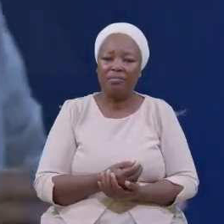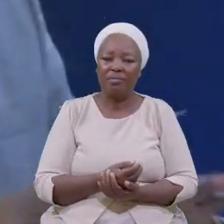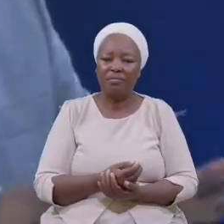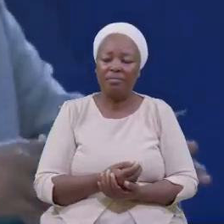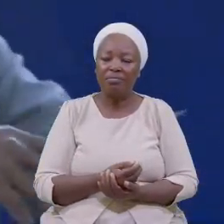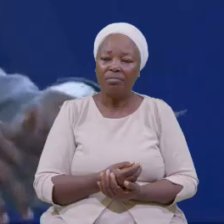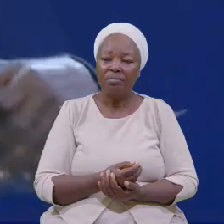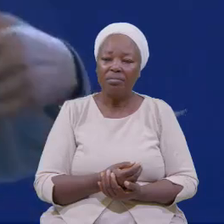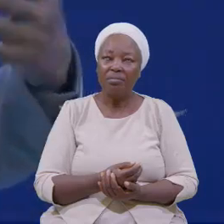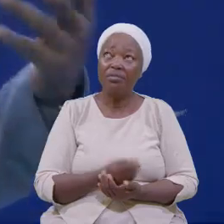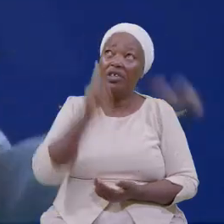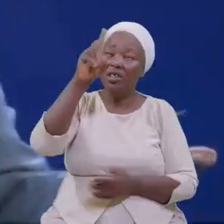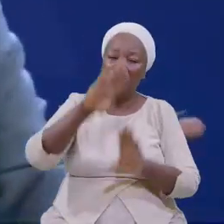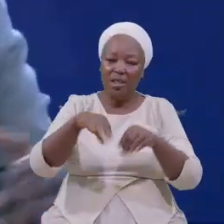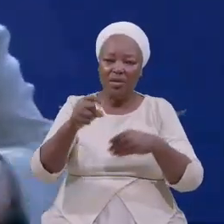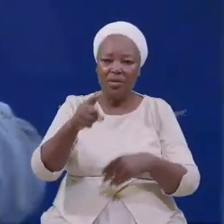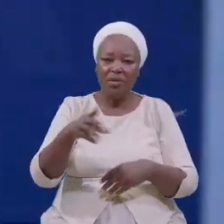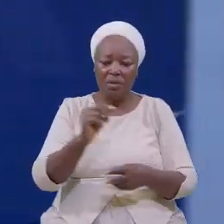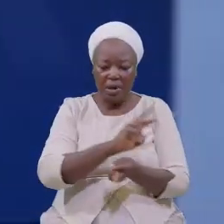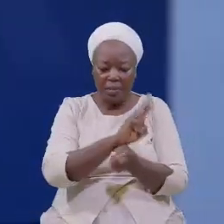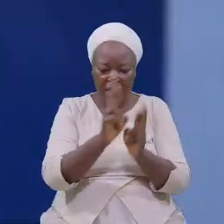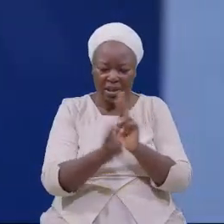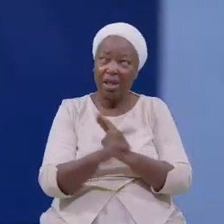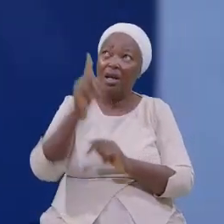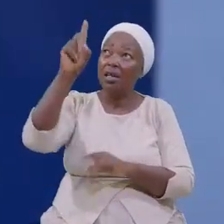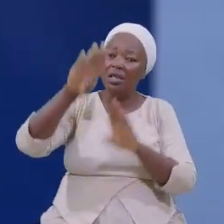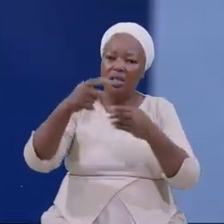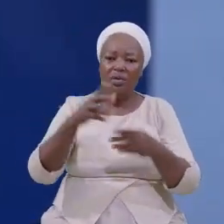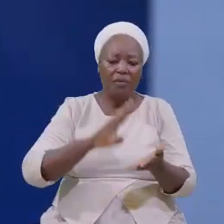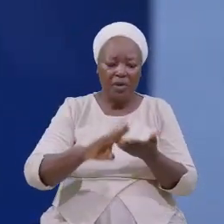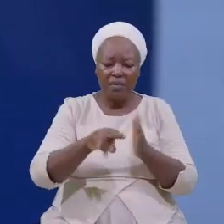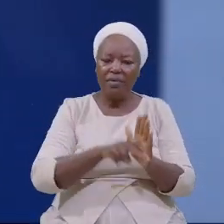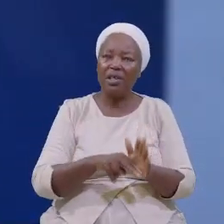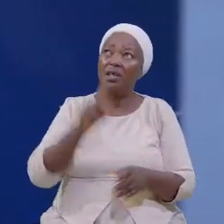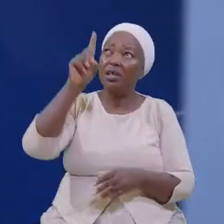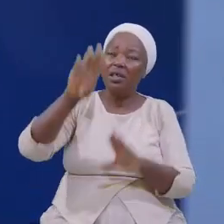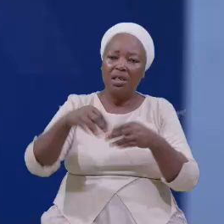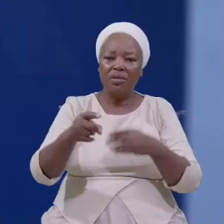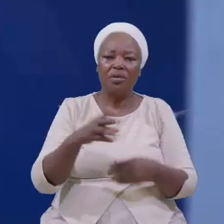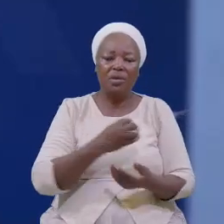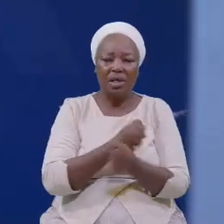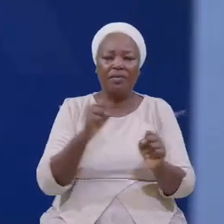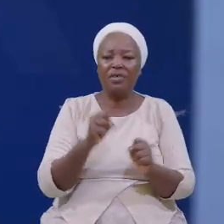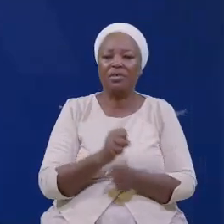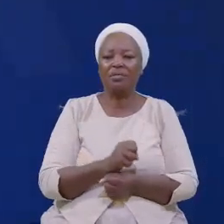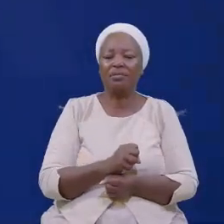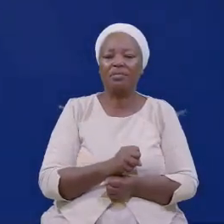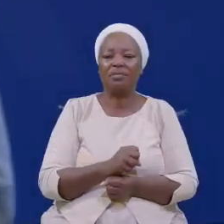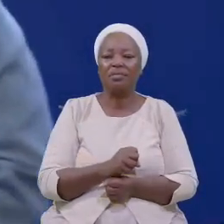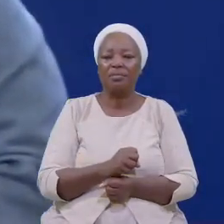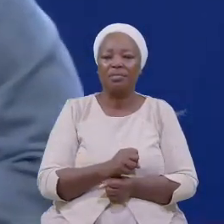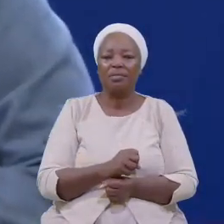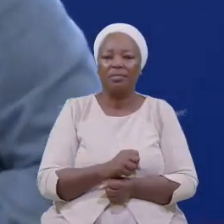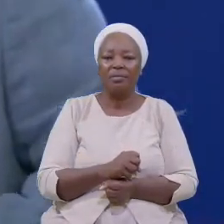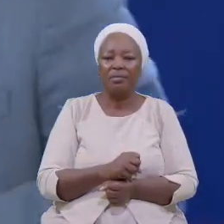He gives you repentance. He gives you forgiveness. He gives you salvation.